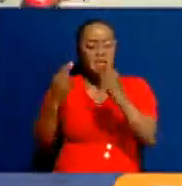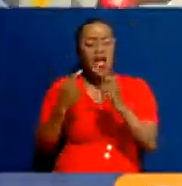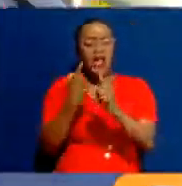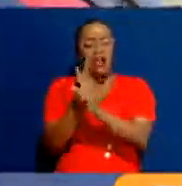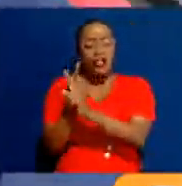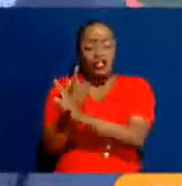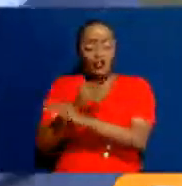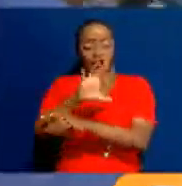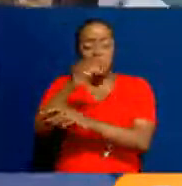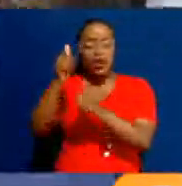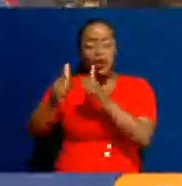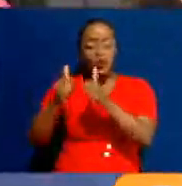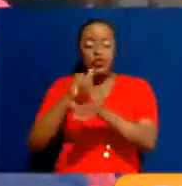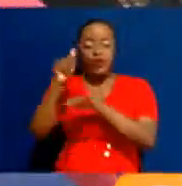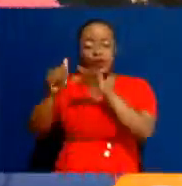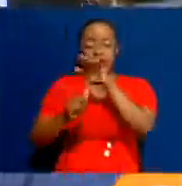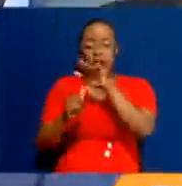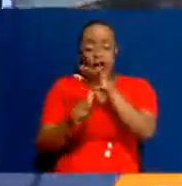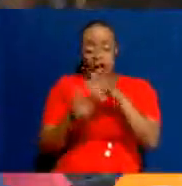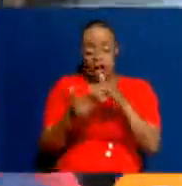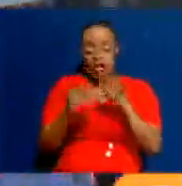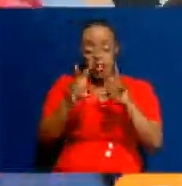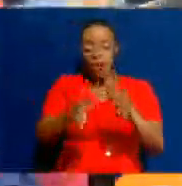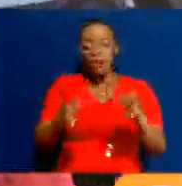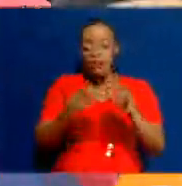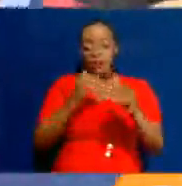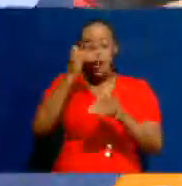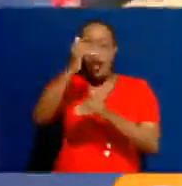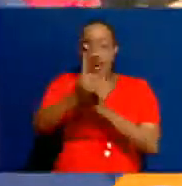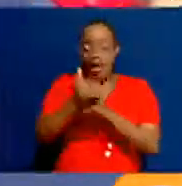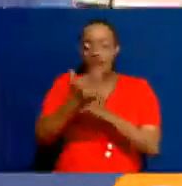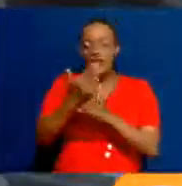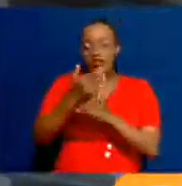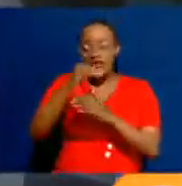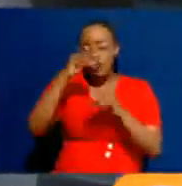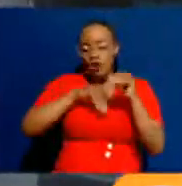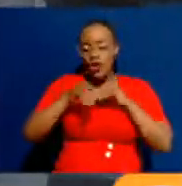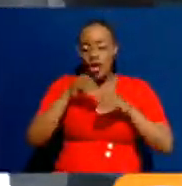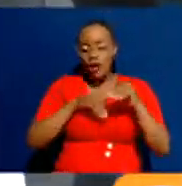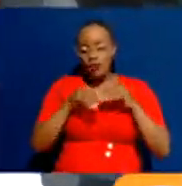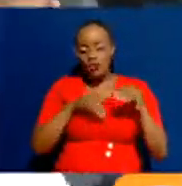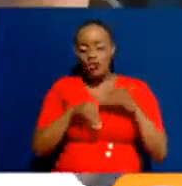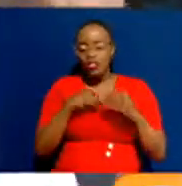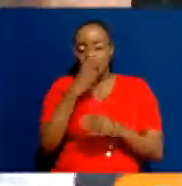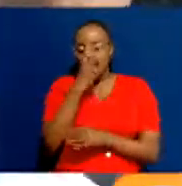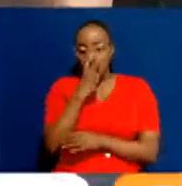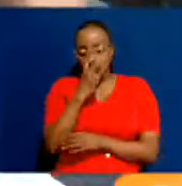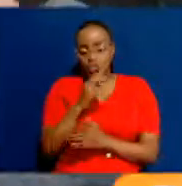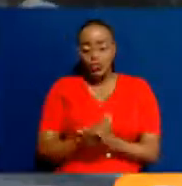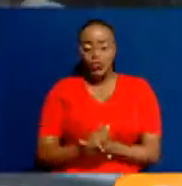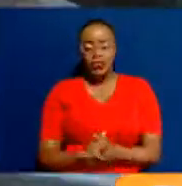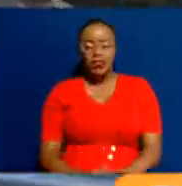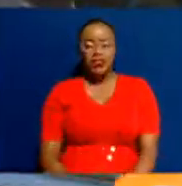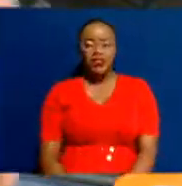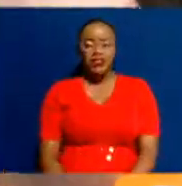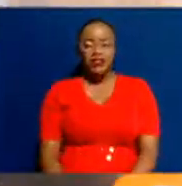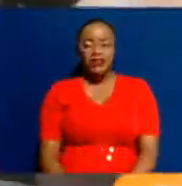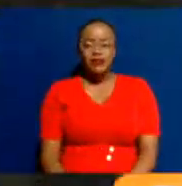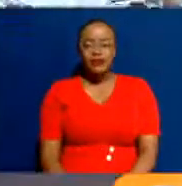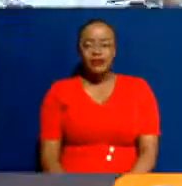kadhaa ambazo ziko kwenye kurunzi yao kufuatia tuhuma za ufisadi. Chemutai Goin, runinga ya Citizen.